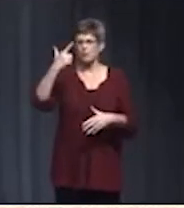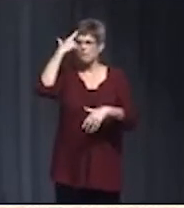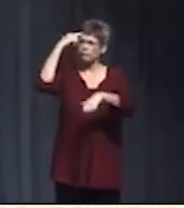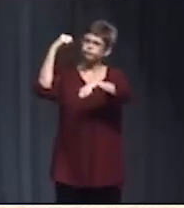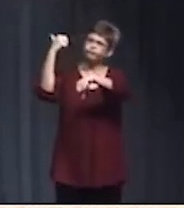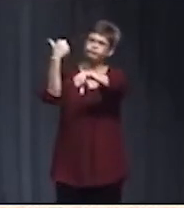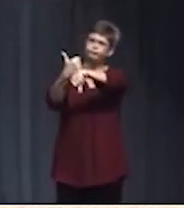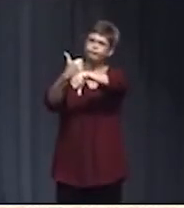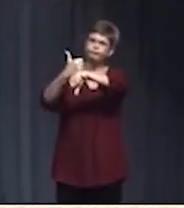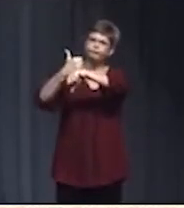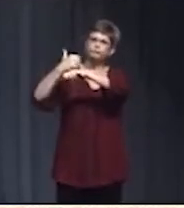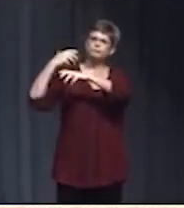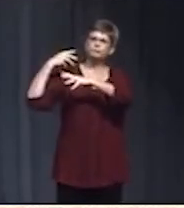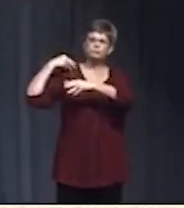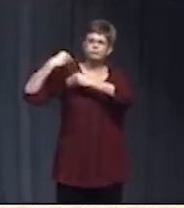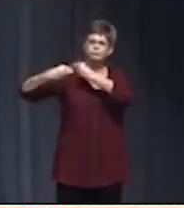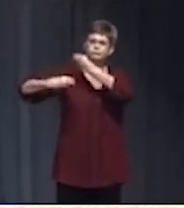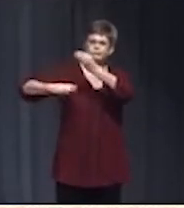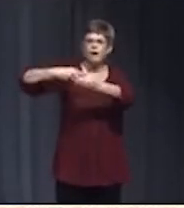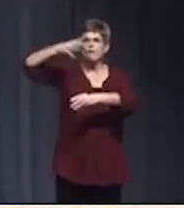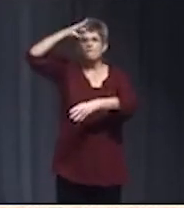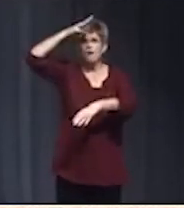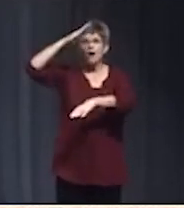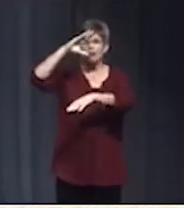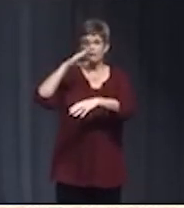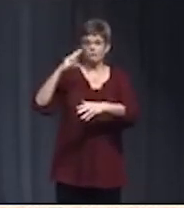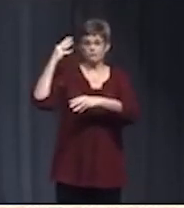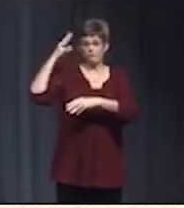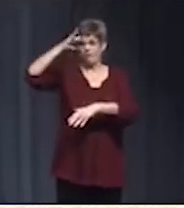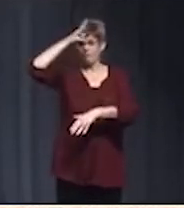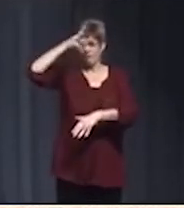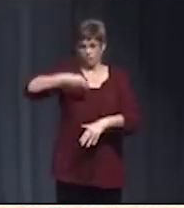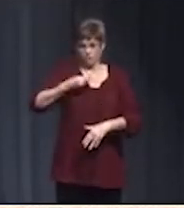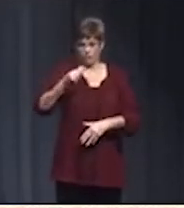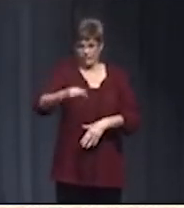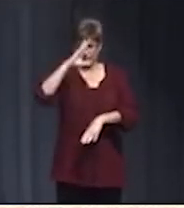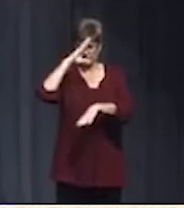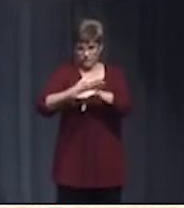is passed down from father to son. And it's the